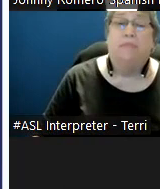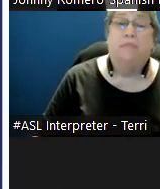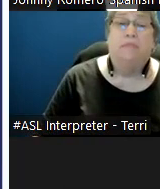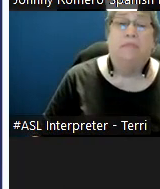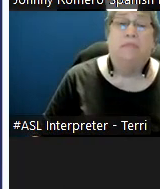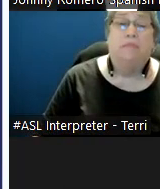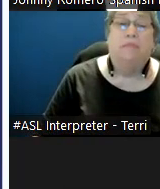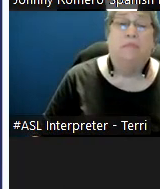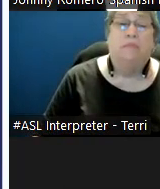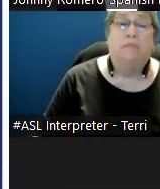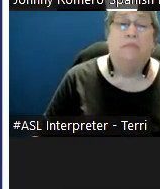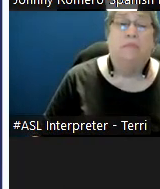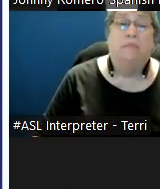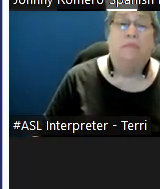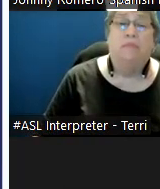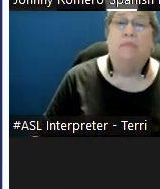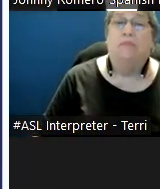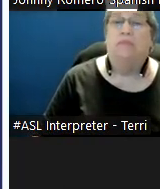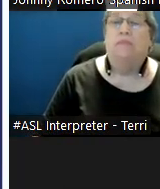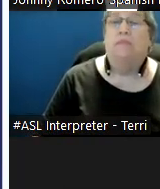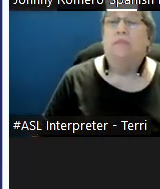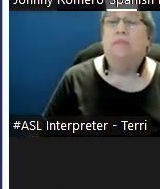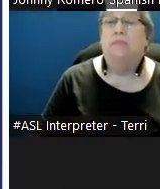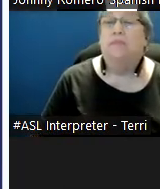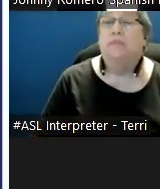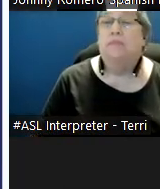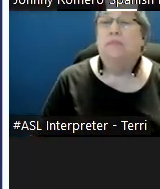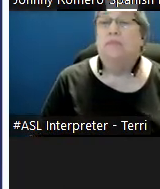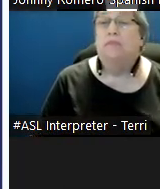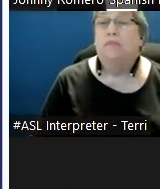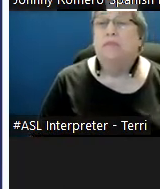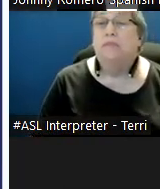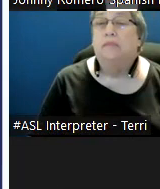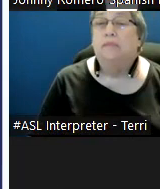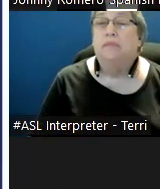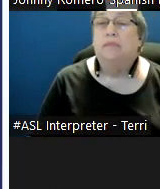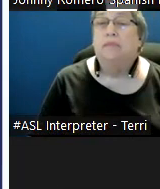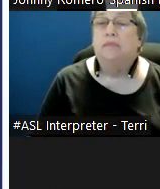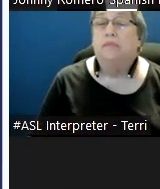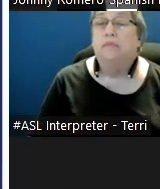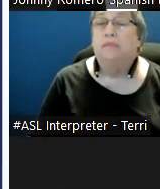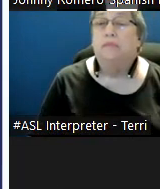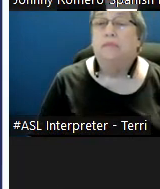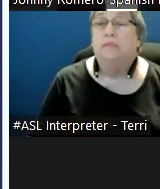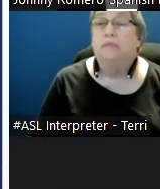And I'm gonna bounce around to the different rooms, so I'll be kind of back and forth.